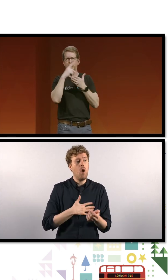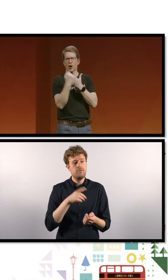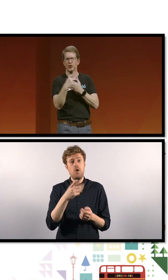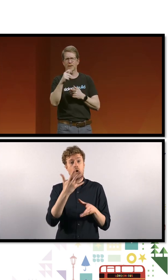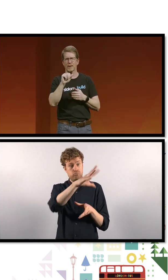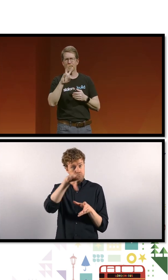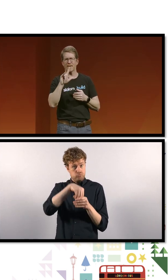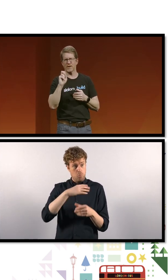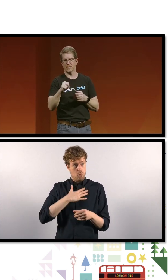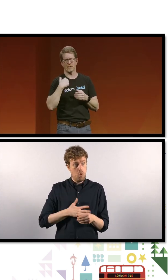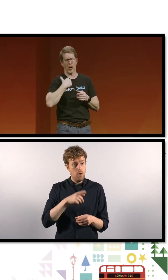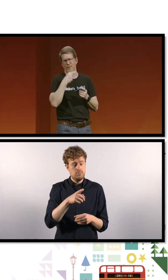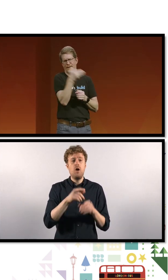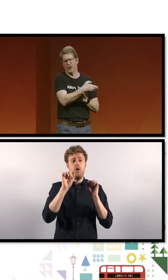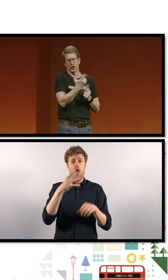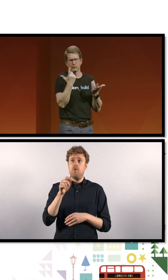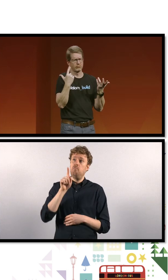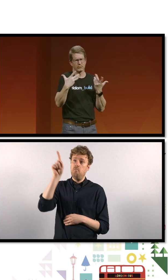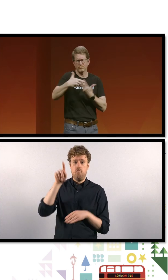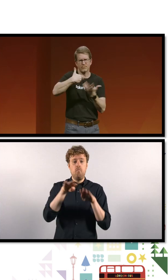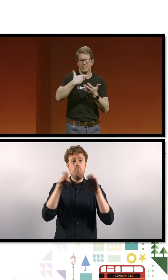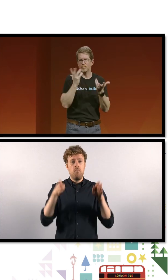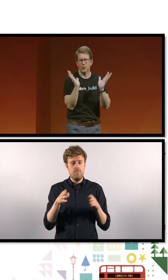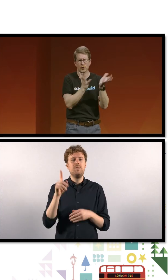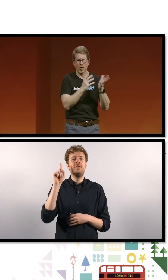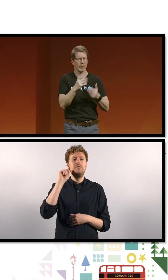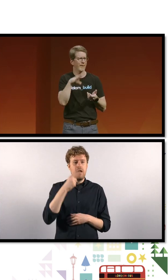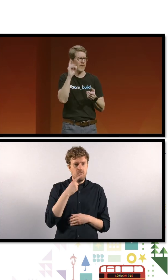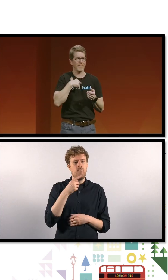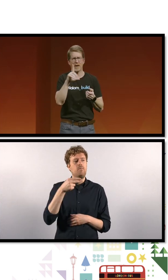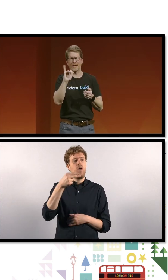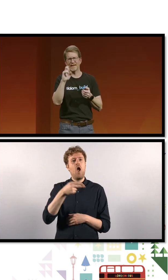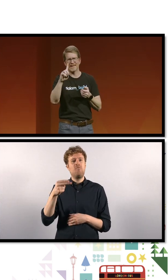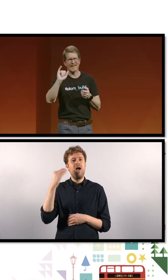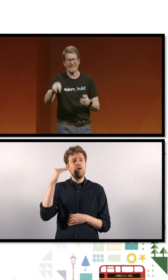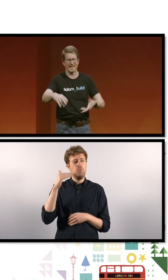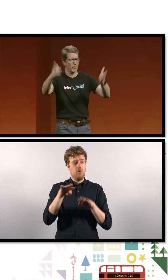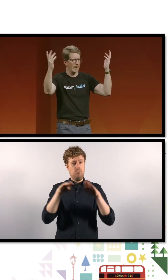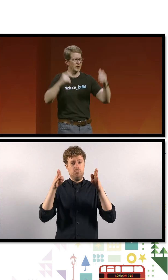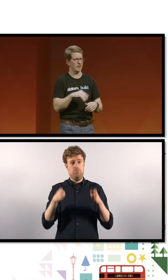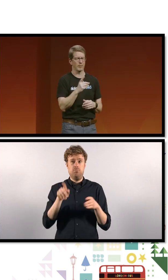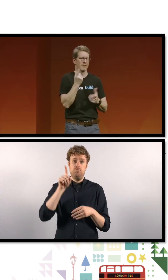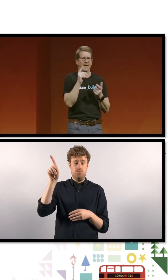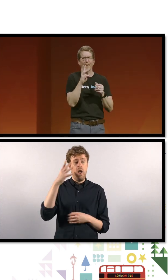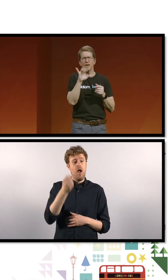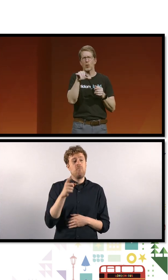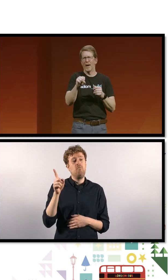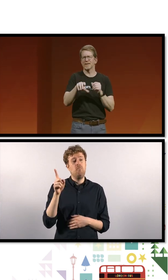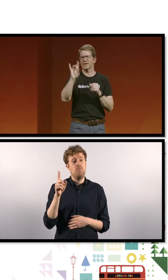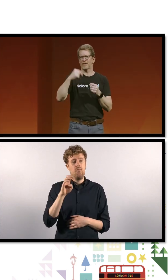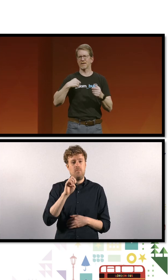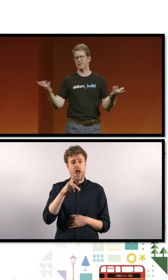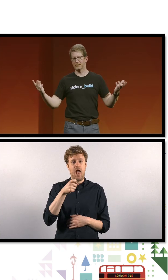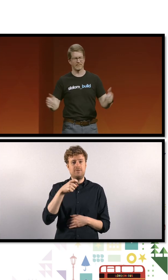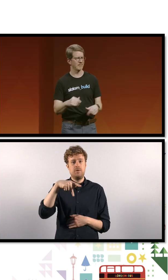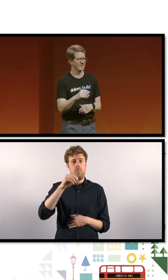Working Group kiosk in the Project Pavilion in the expo space. I'm happy to talk and reach out on